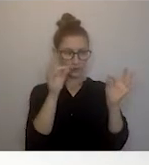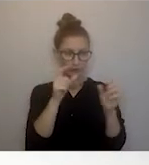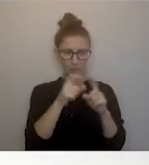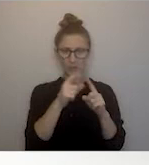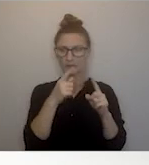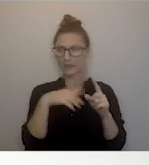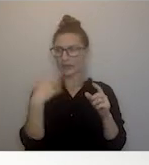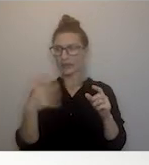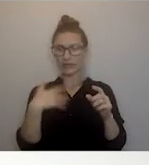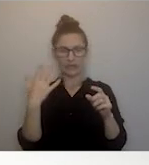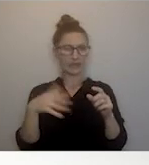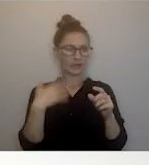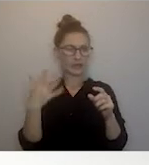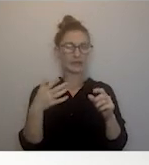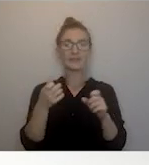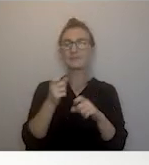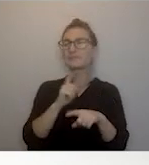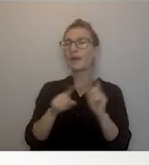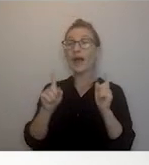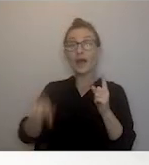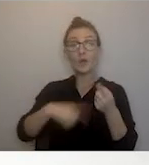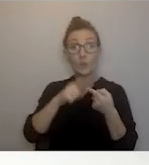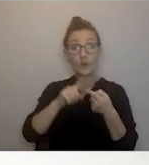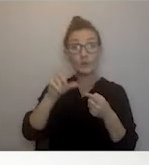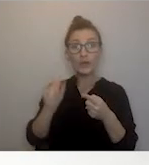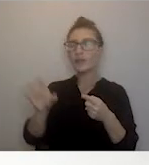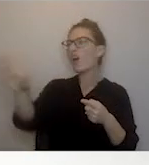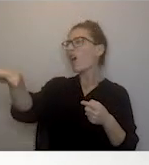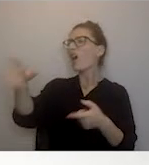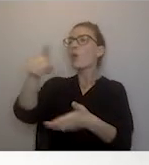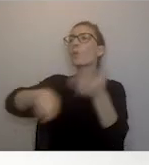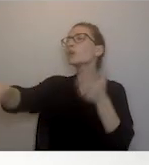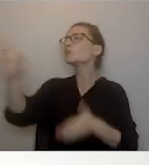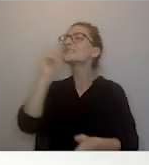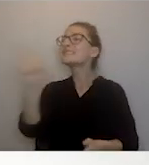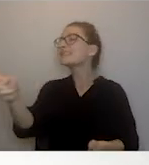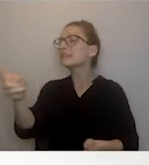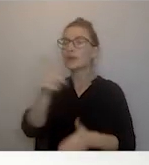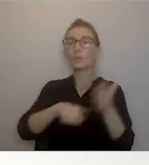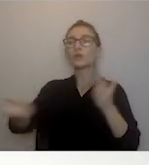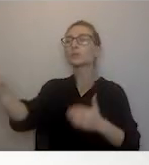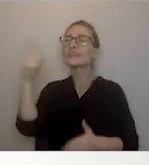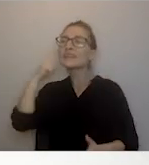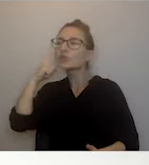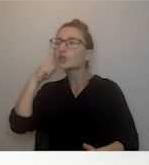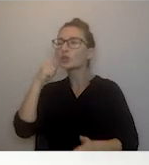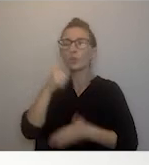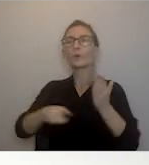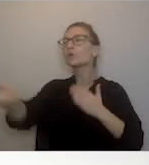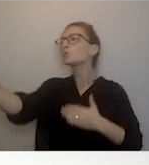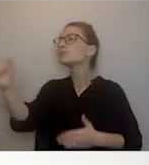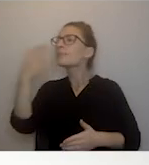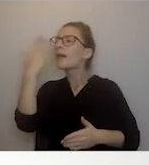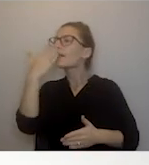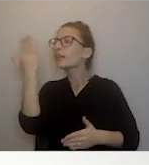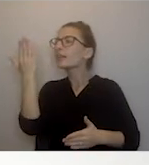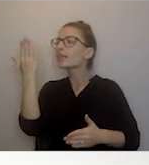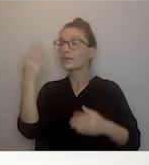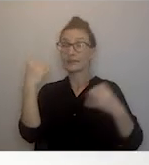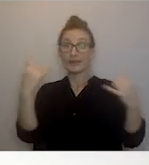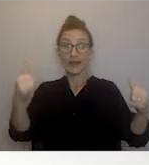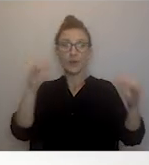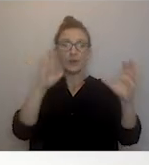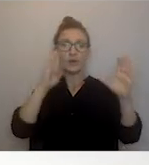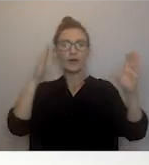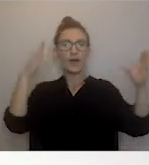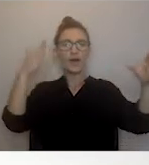Like, trying to get there is a little bit harder. But when you say, what are you thinking? What are you seeing? What are you hearing? What are you smelling? Now